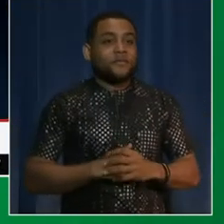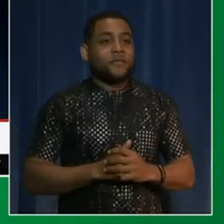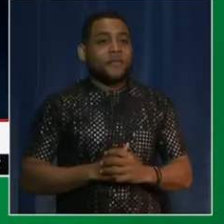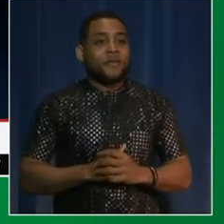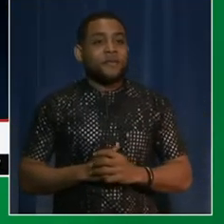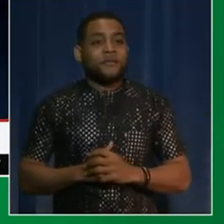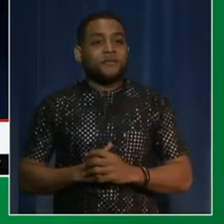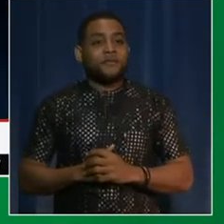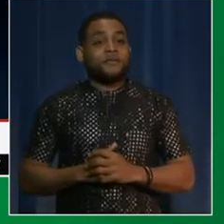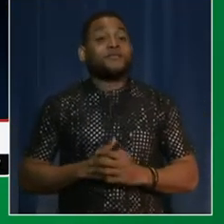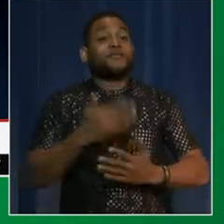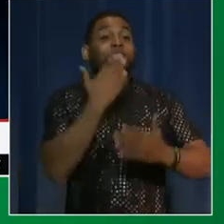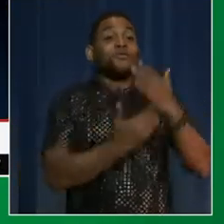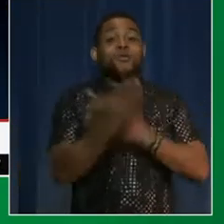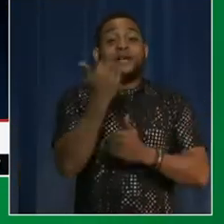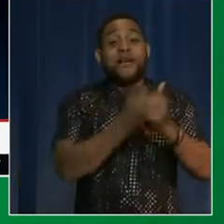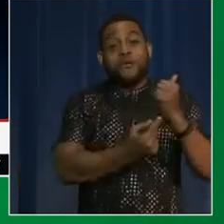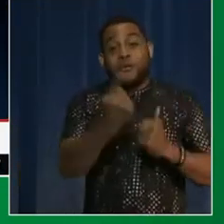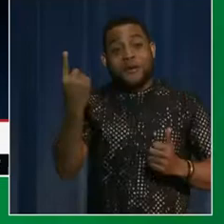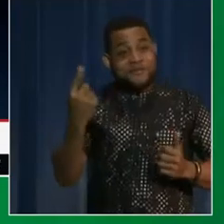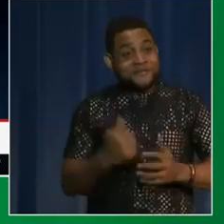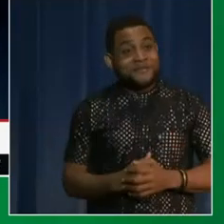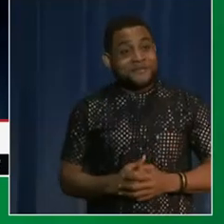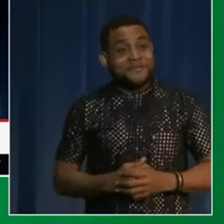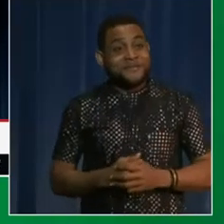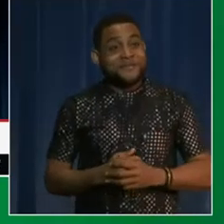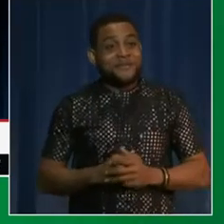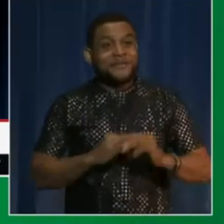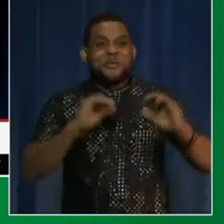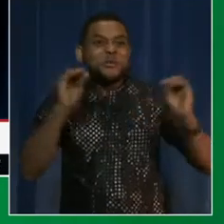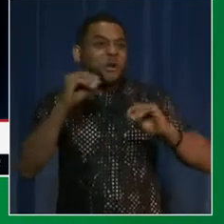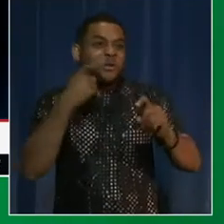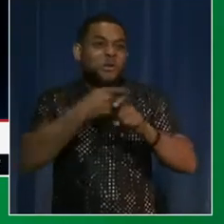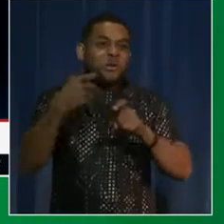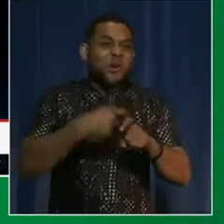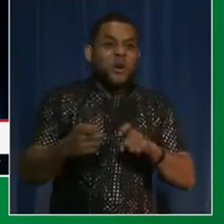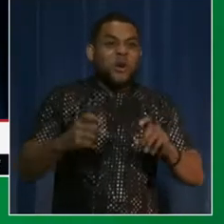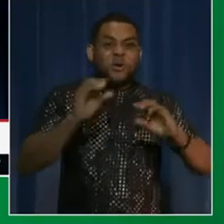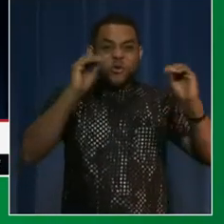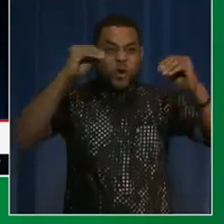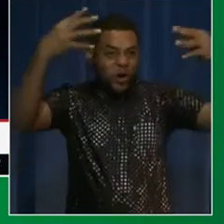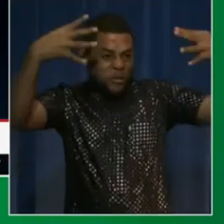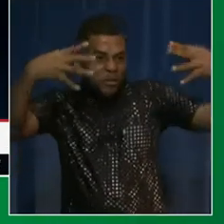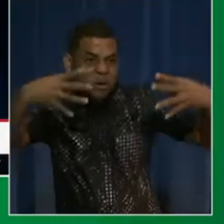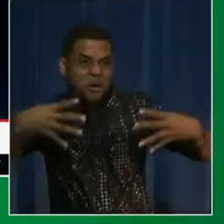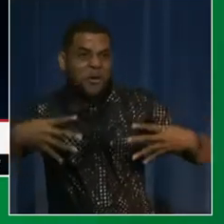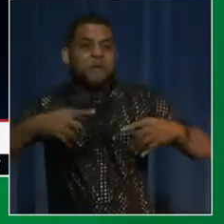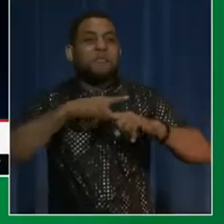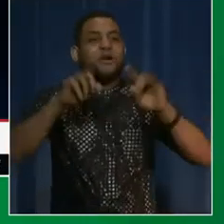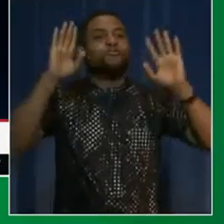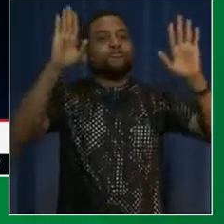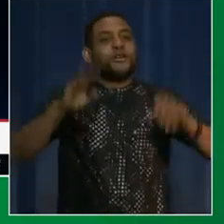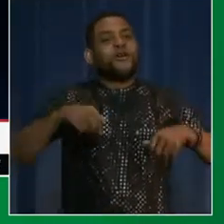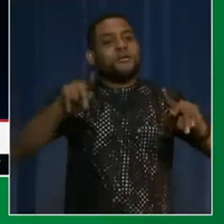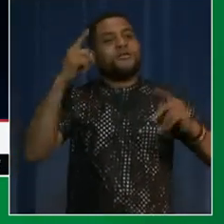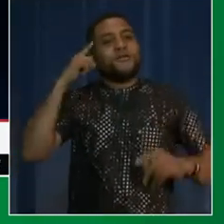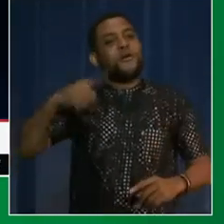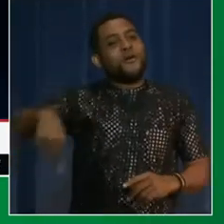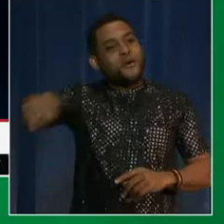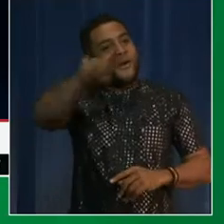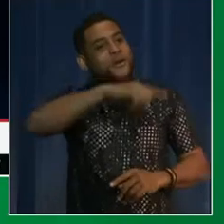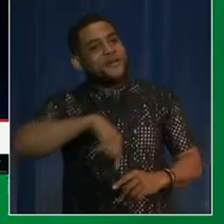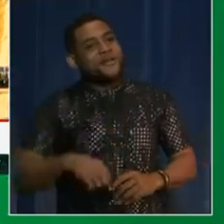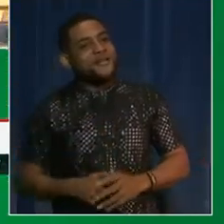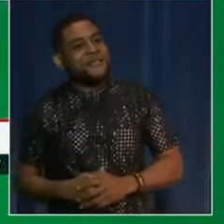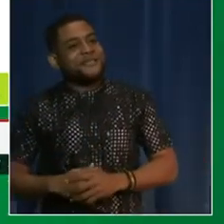Good morning, everybody. I got no jokes, no brackets, but I got some great opportunities for you. So I